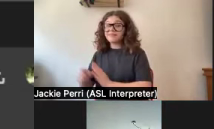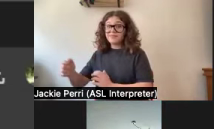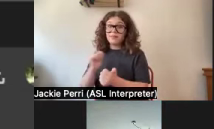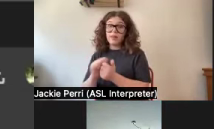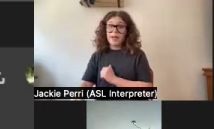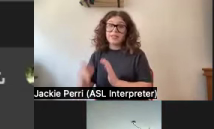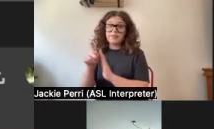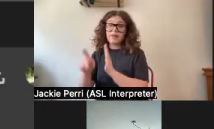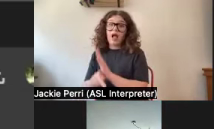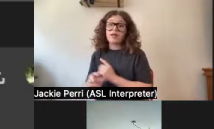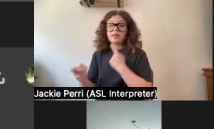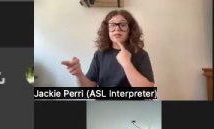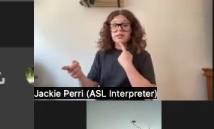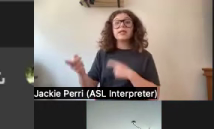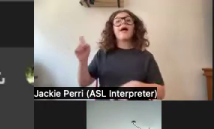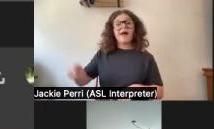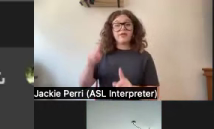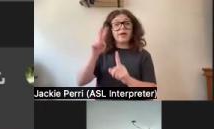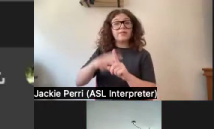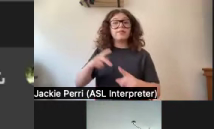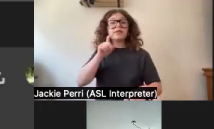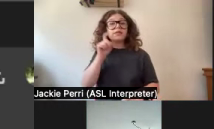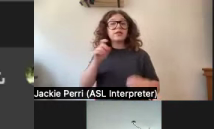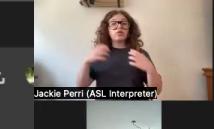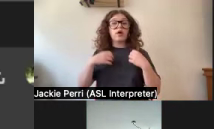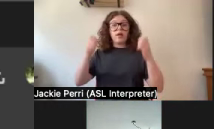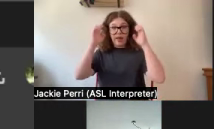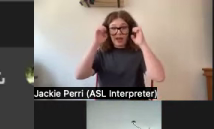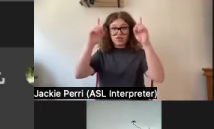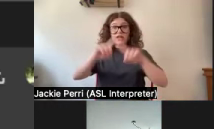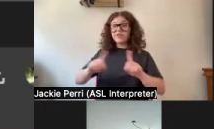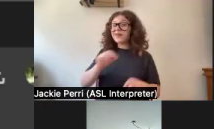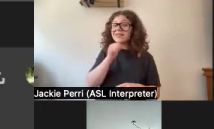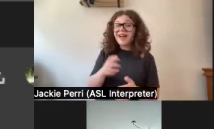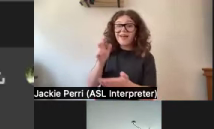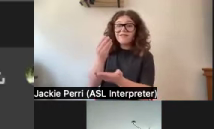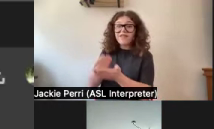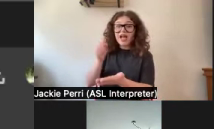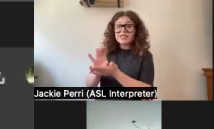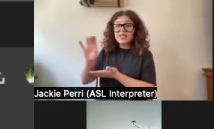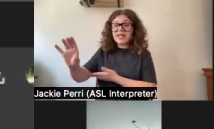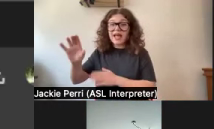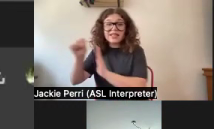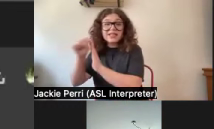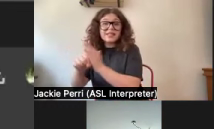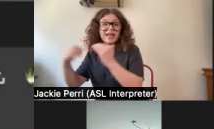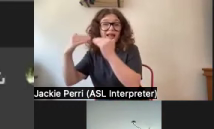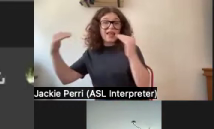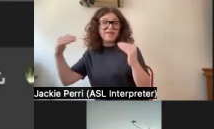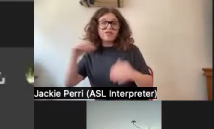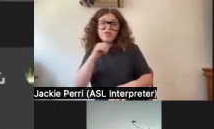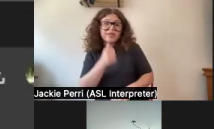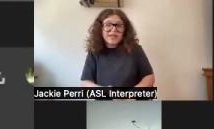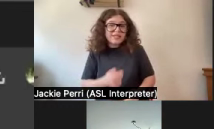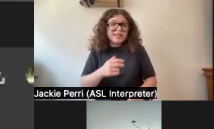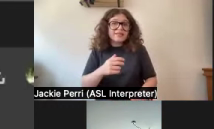sexual health education, but it's not funded at the state level. So that doesn't really give an incentive